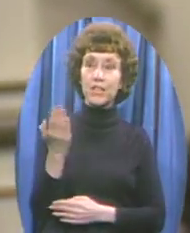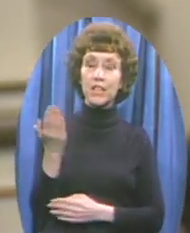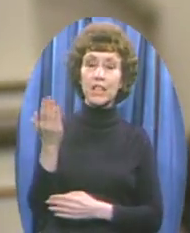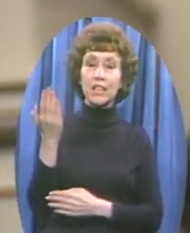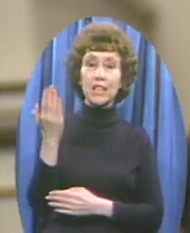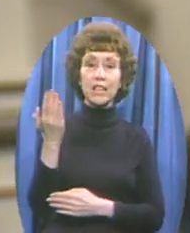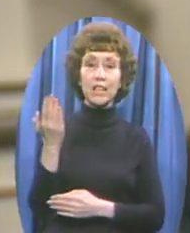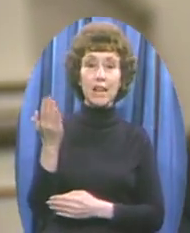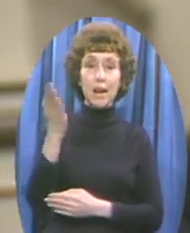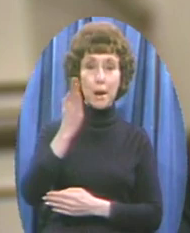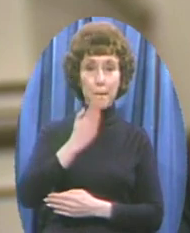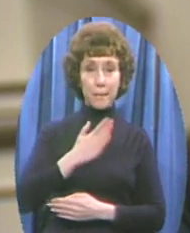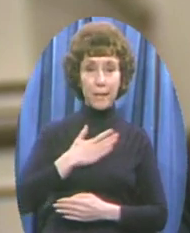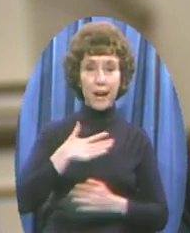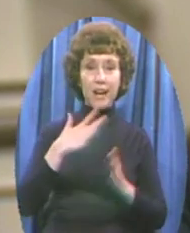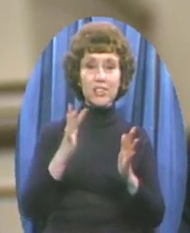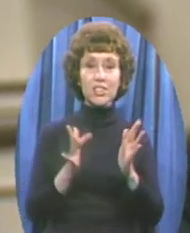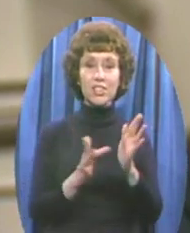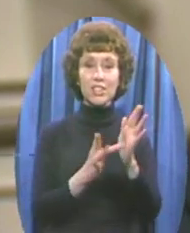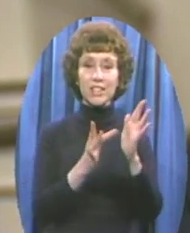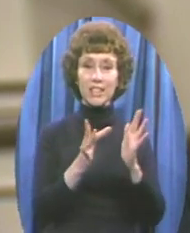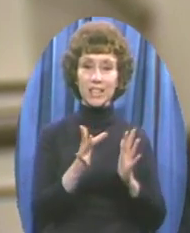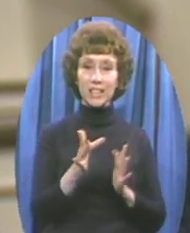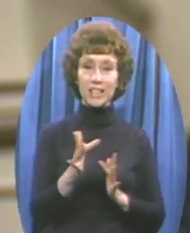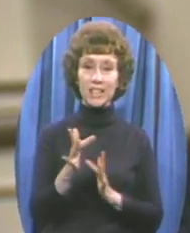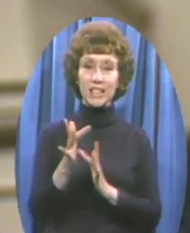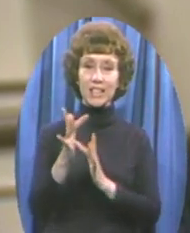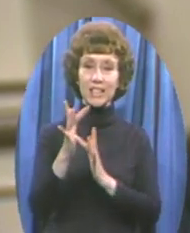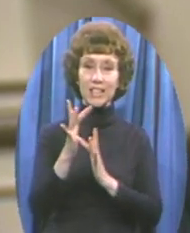love thee, my